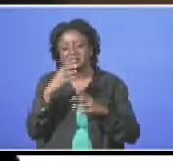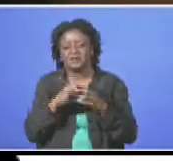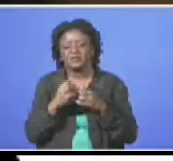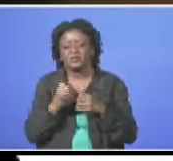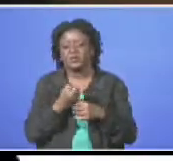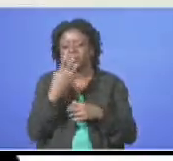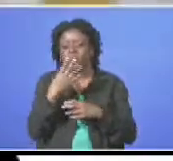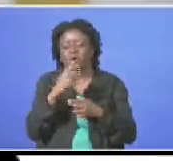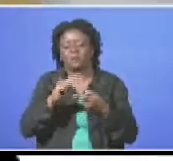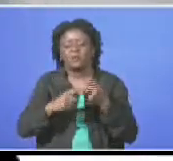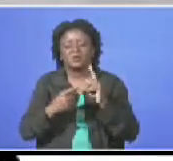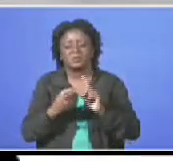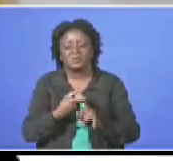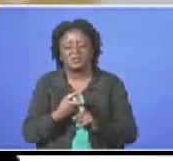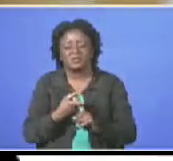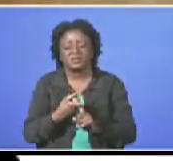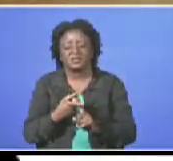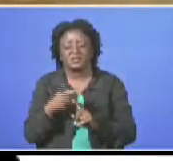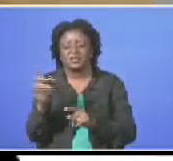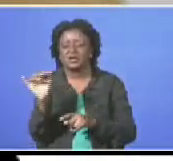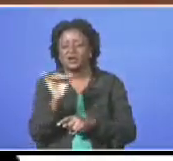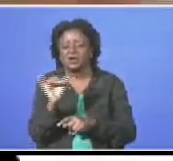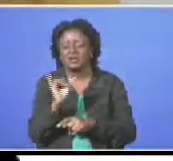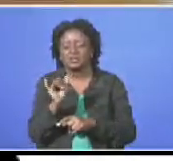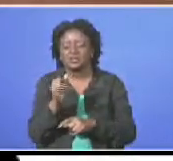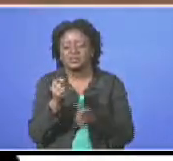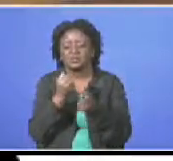He added that he's also a fan of the food.